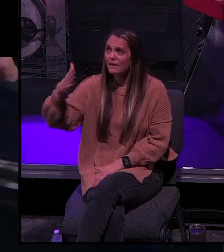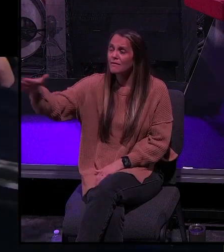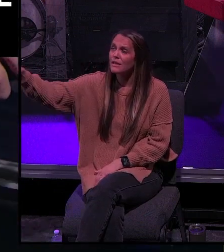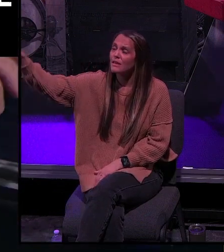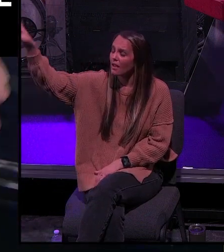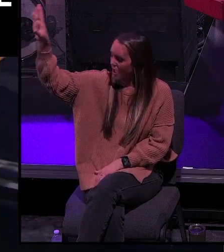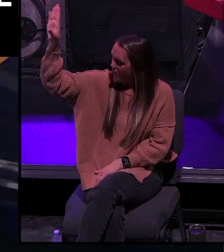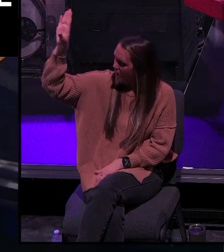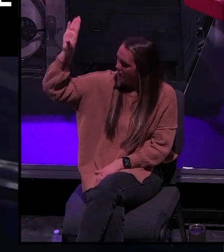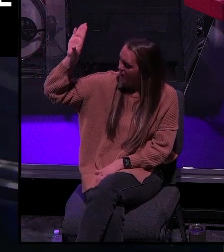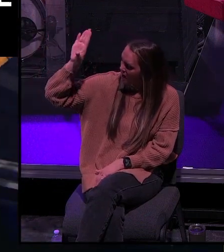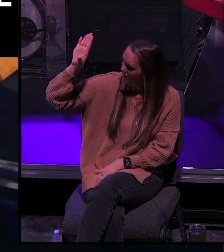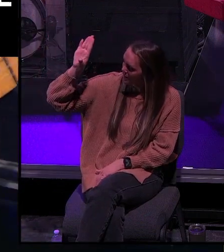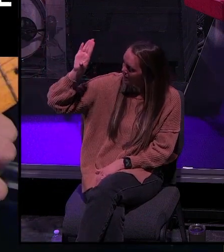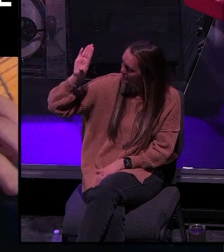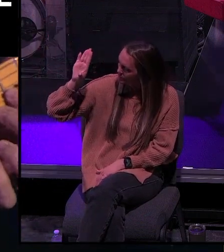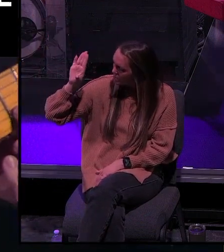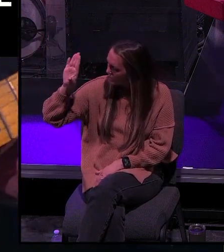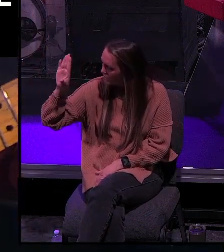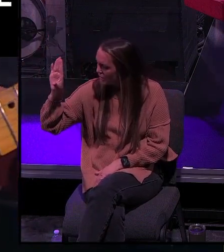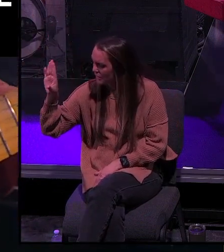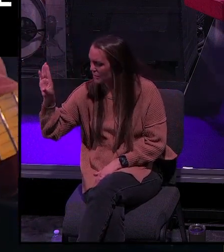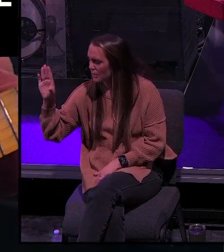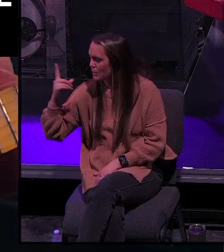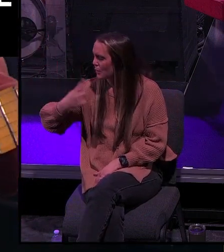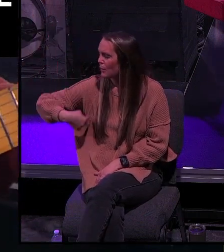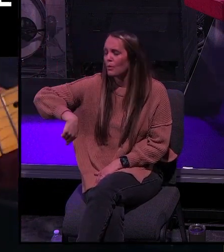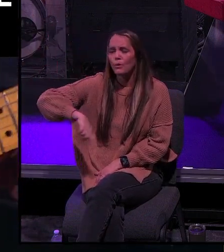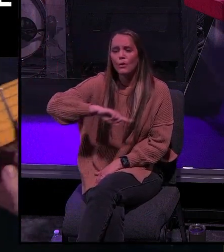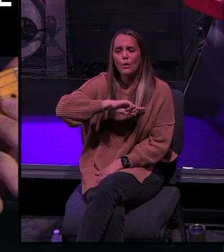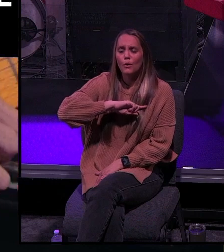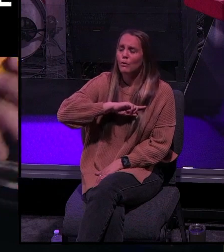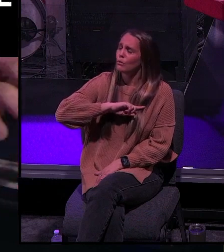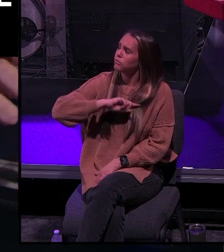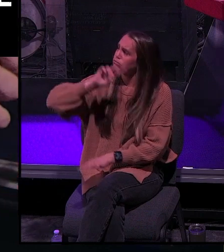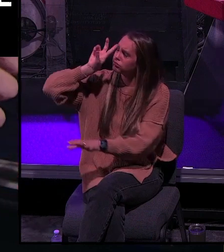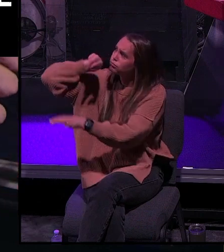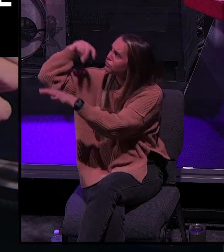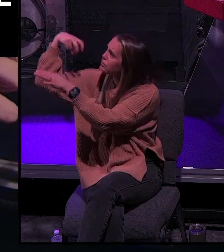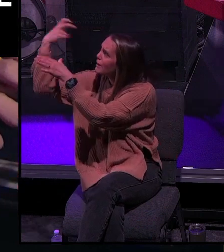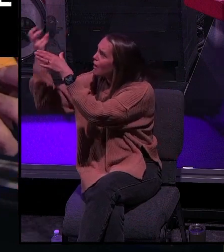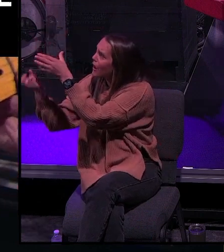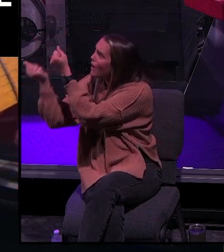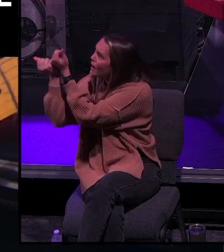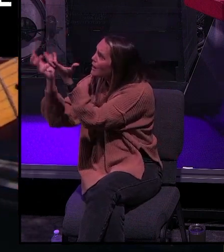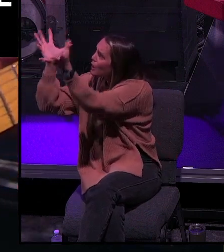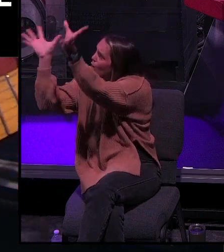Sing it out. Spirit of the Living God, breathing into all you are.